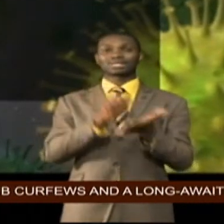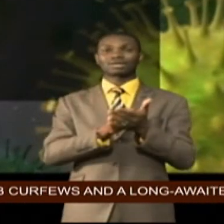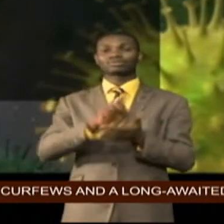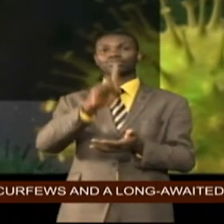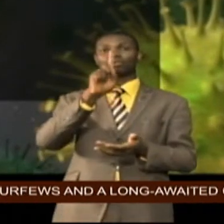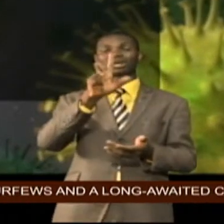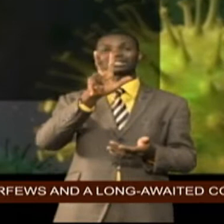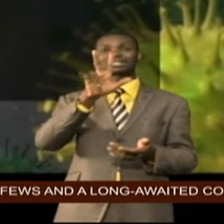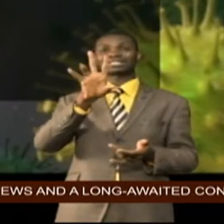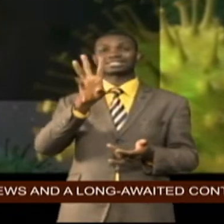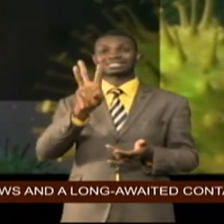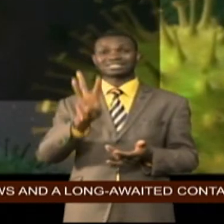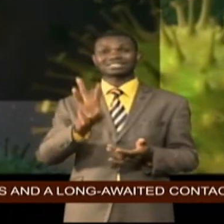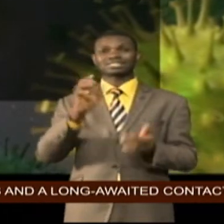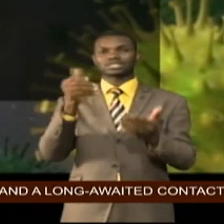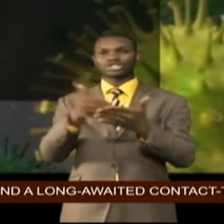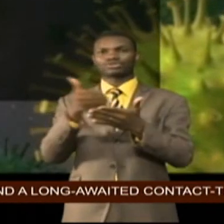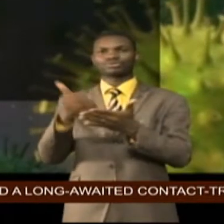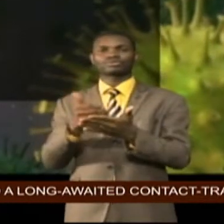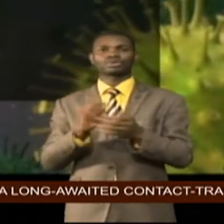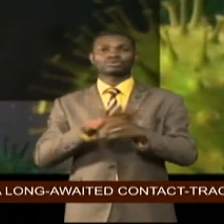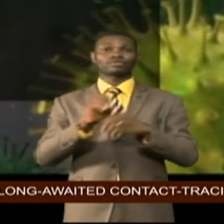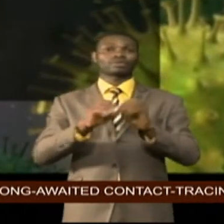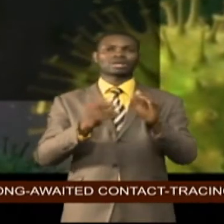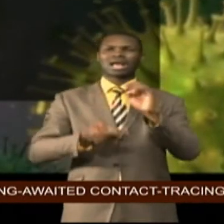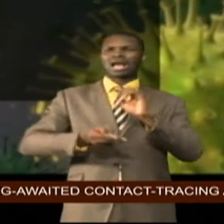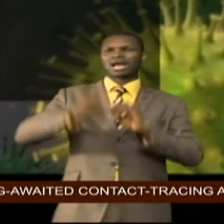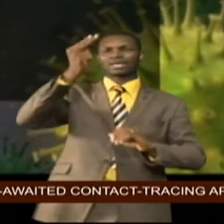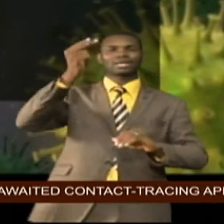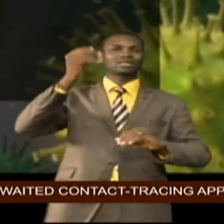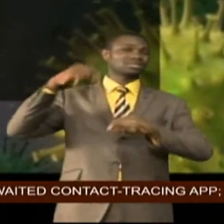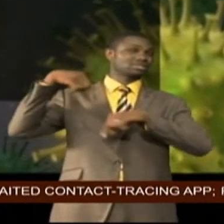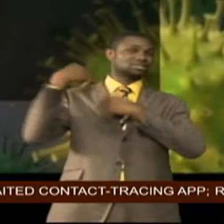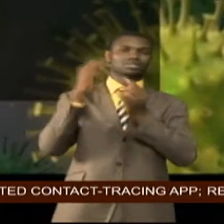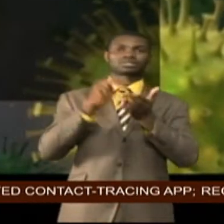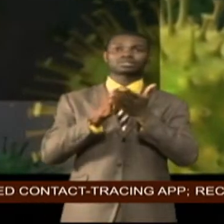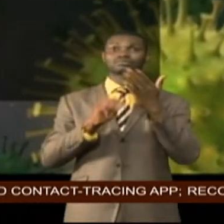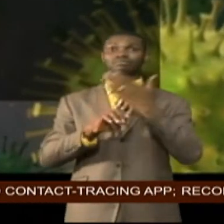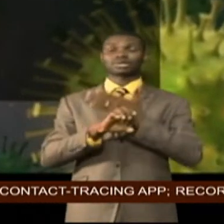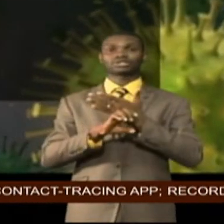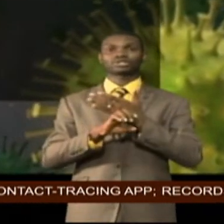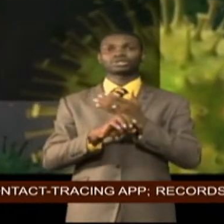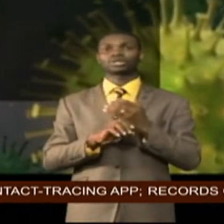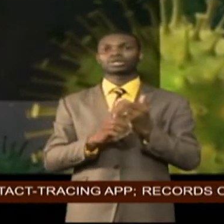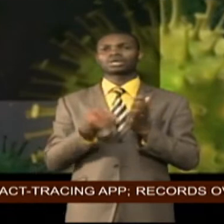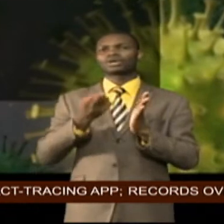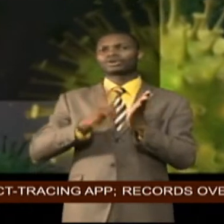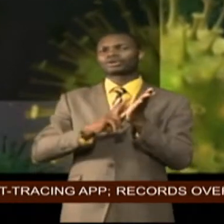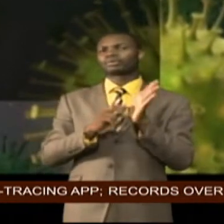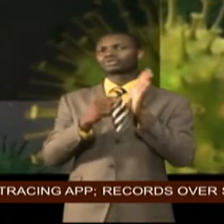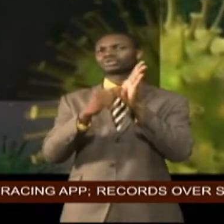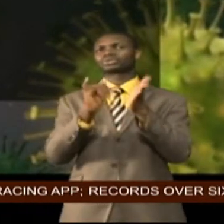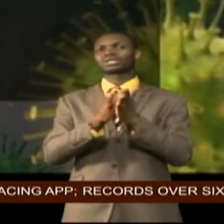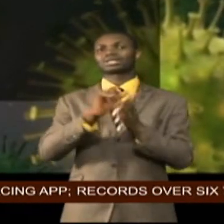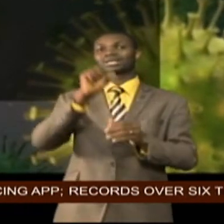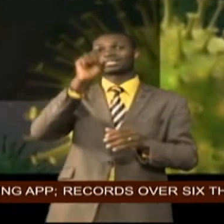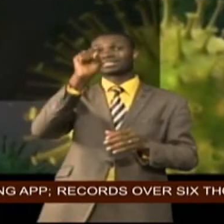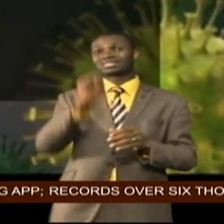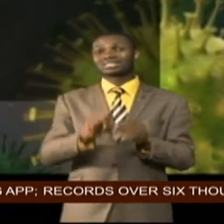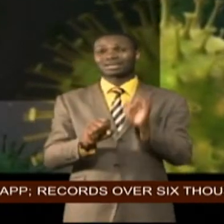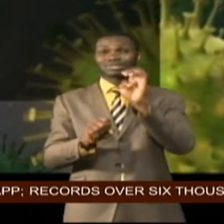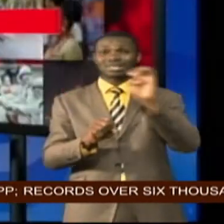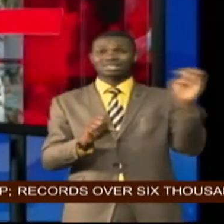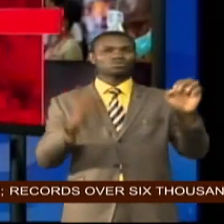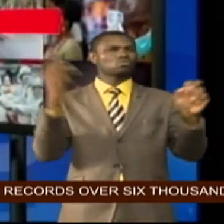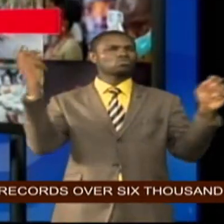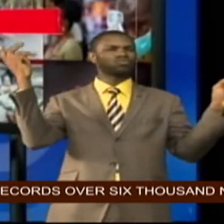1,136 new COVID-19 infections, the highest daily number since March. Reports say the southeast of the country is worst